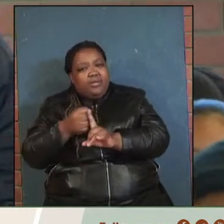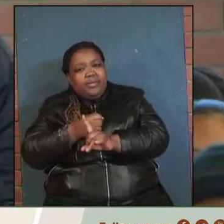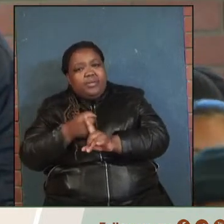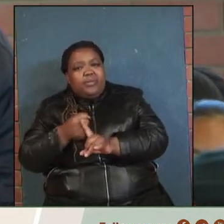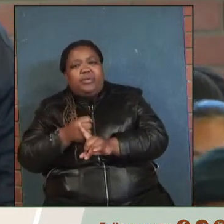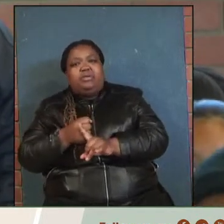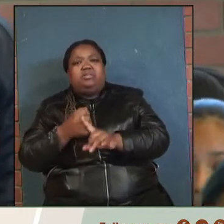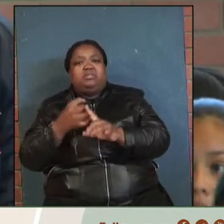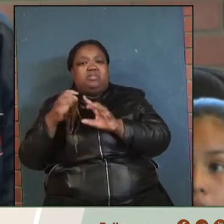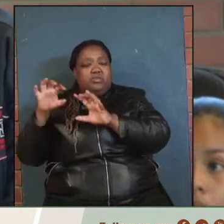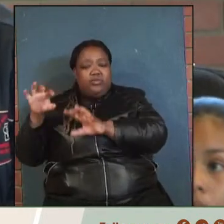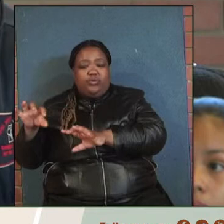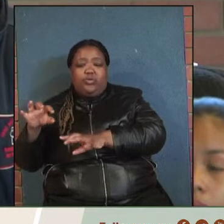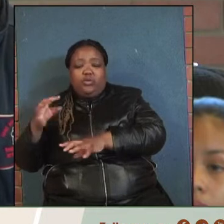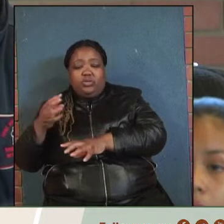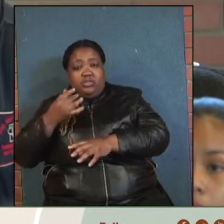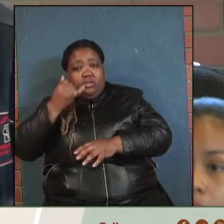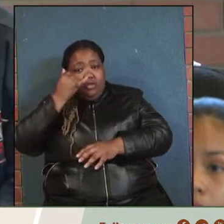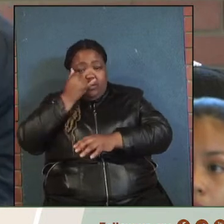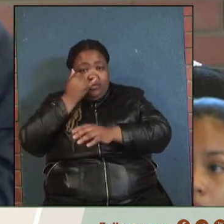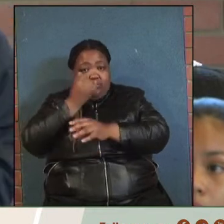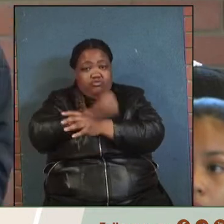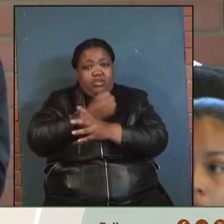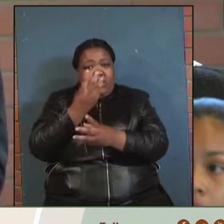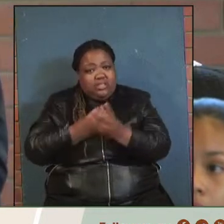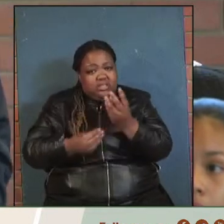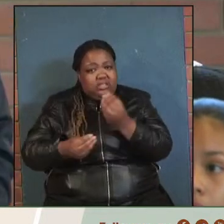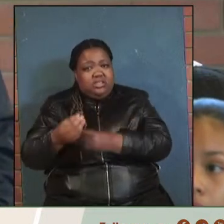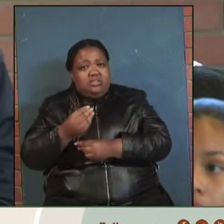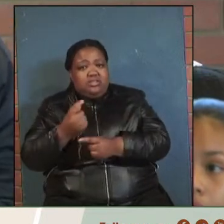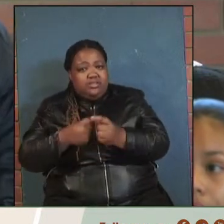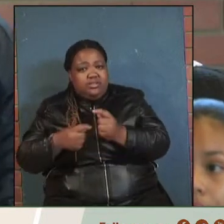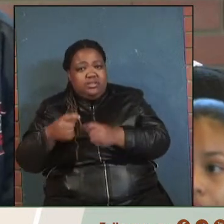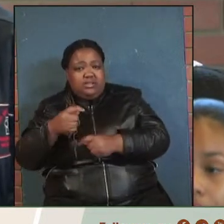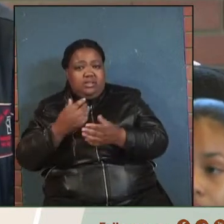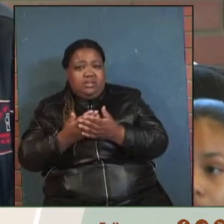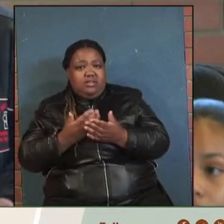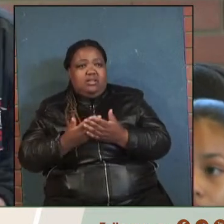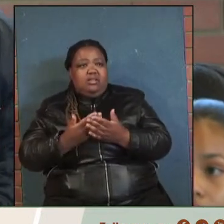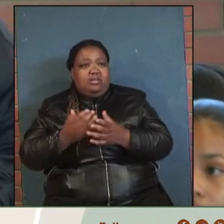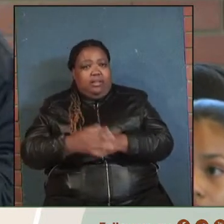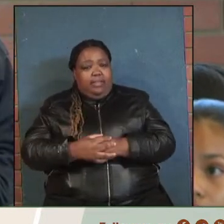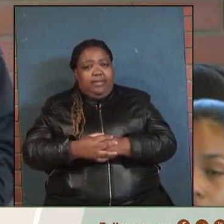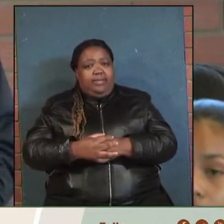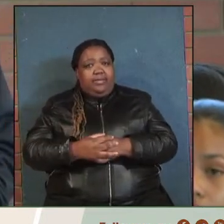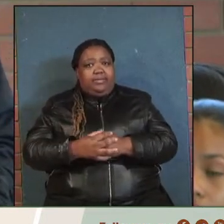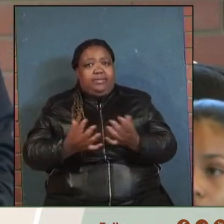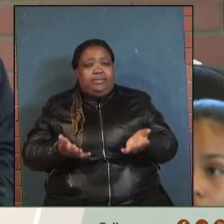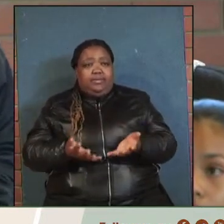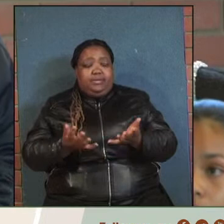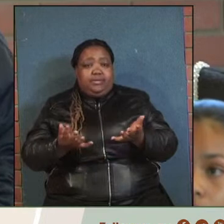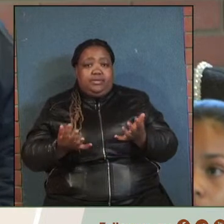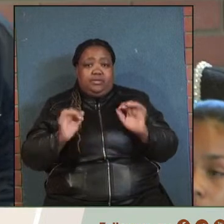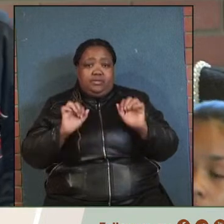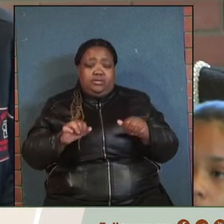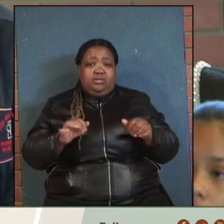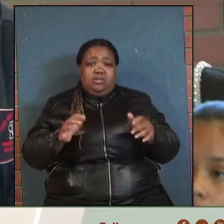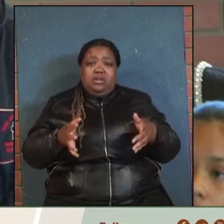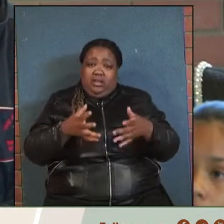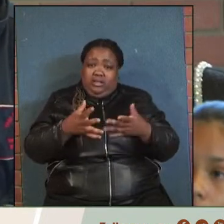able to sell those drugs. And secondly, I'll be saying that, to be honest, what causes